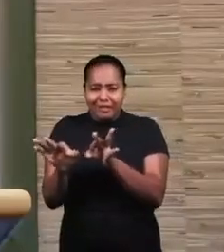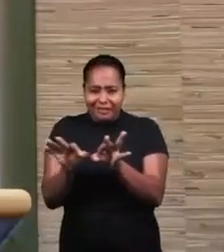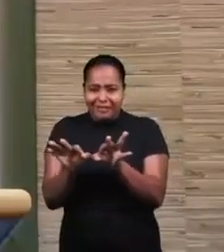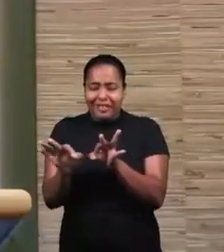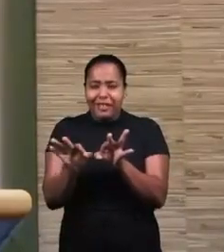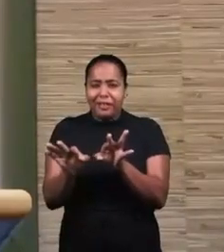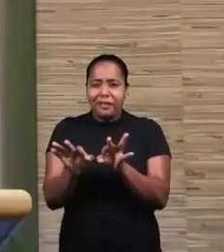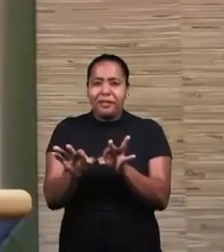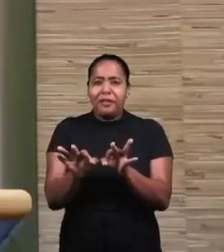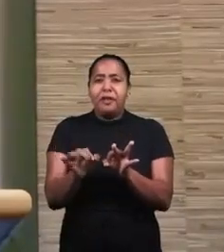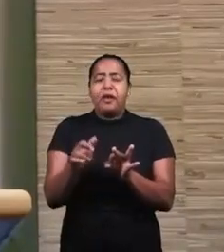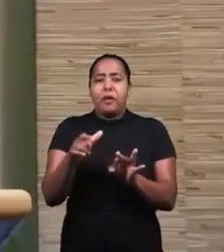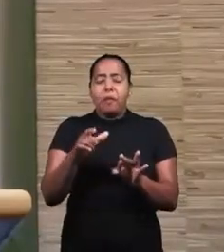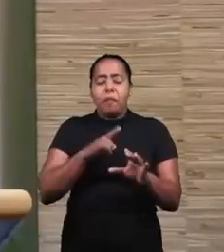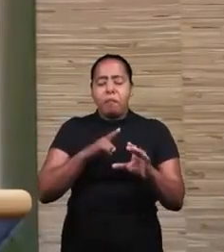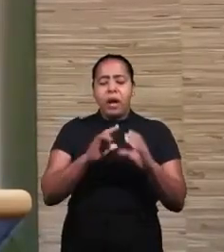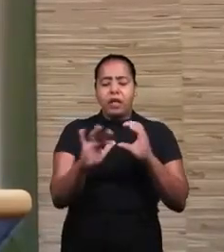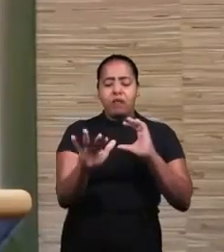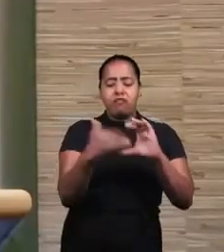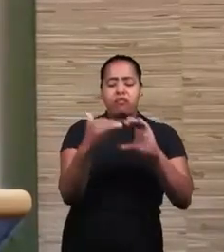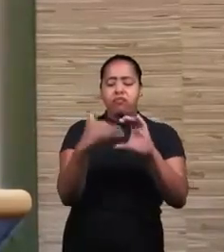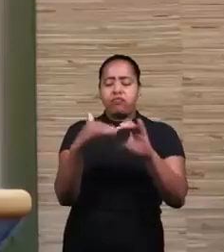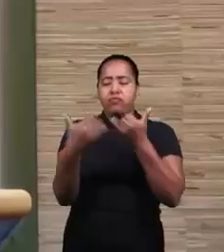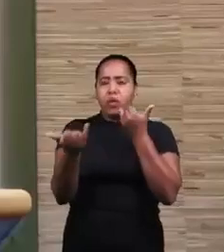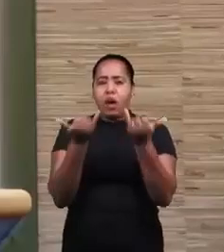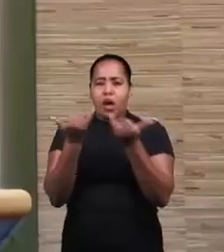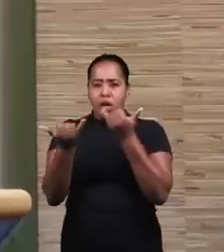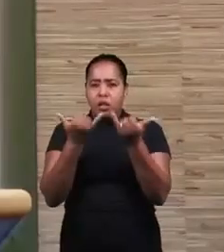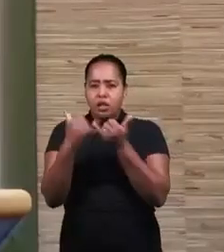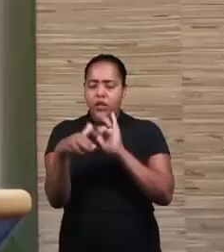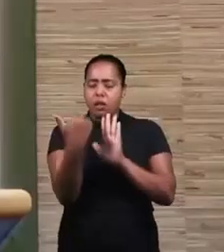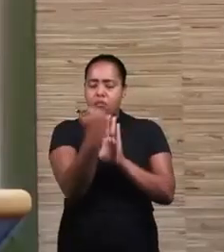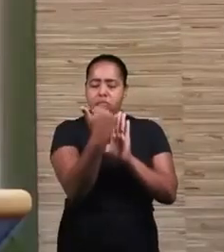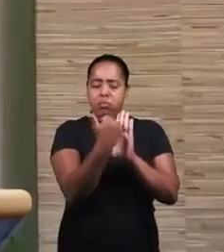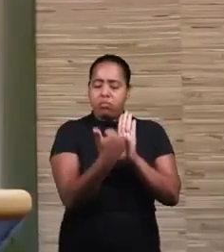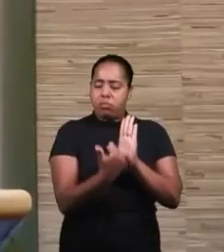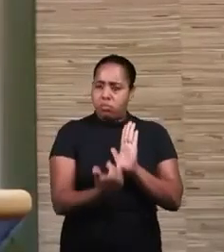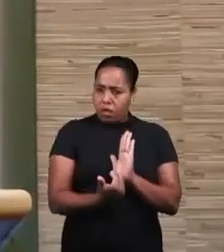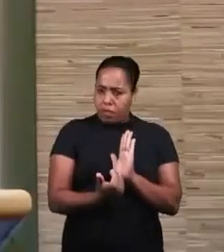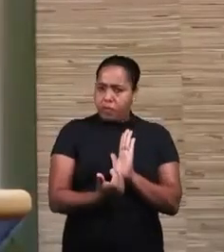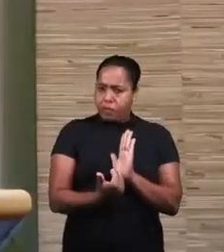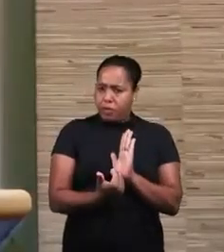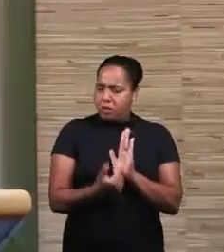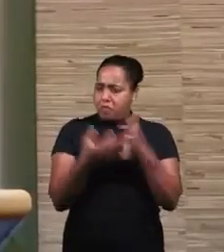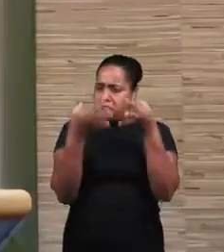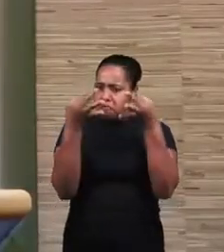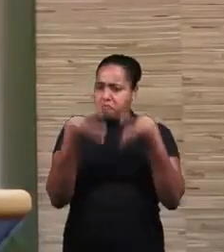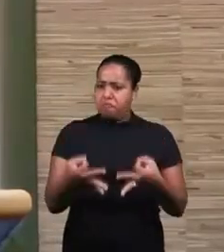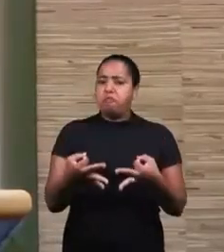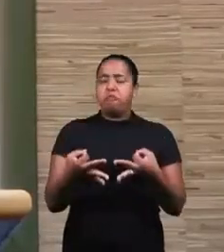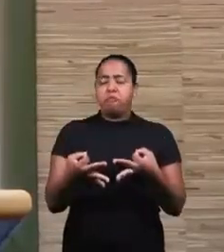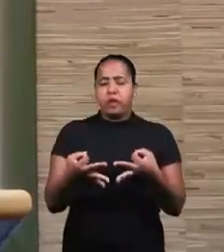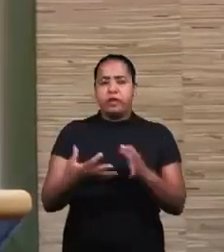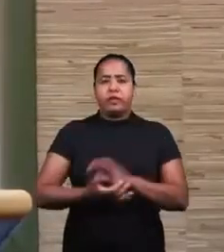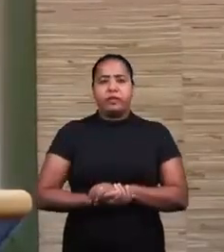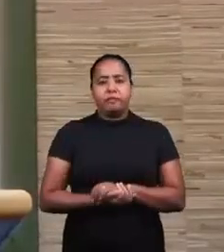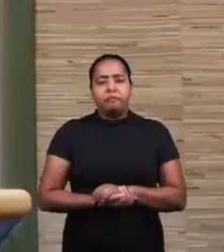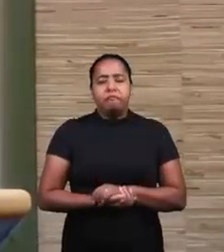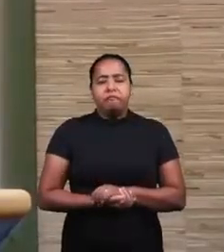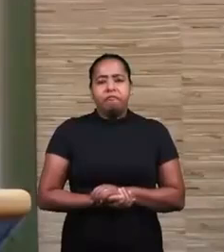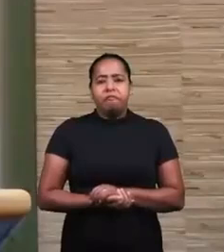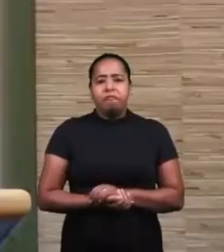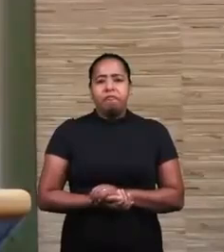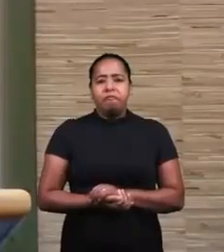to have this set of information and revelations, which are extraordinary. They are coming from all our people,